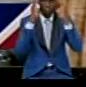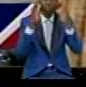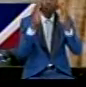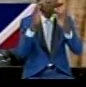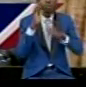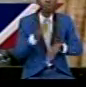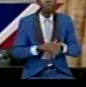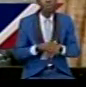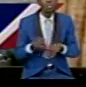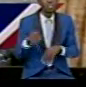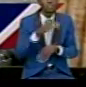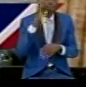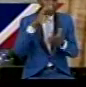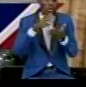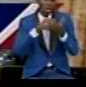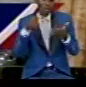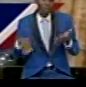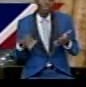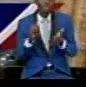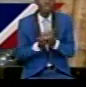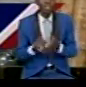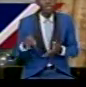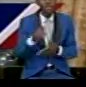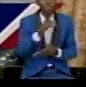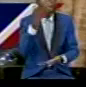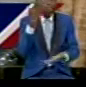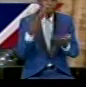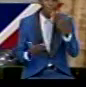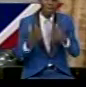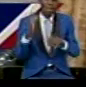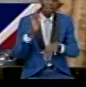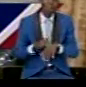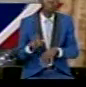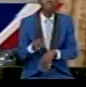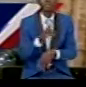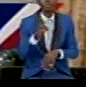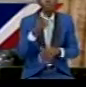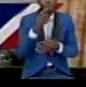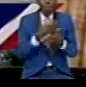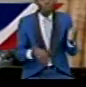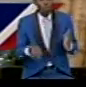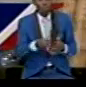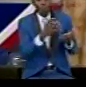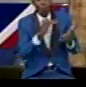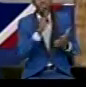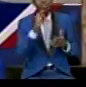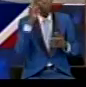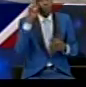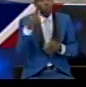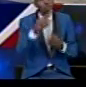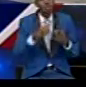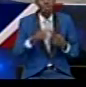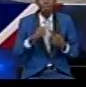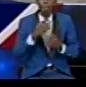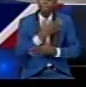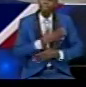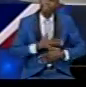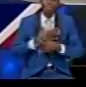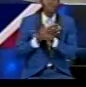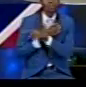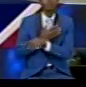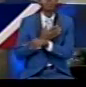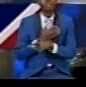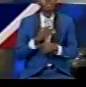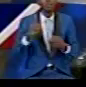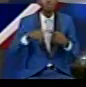ye might affect them. All they want is for you to please them, for you to make them happy